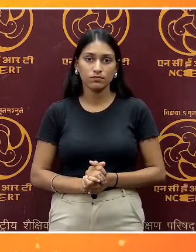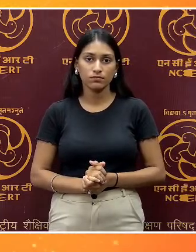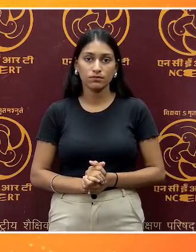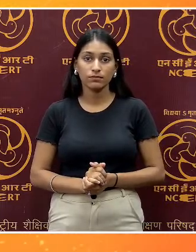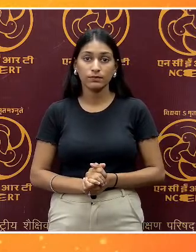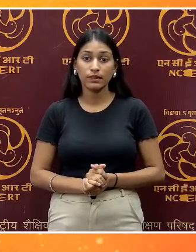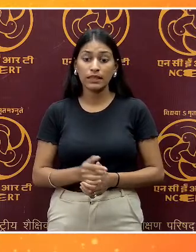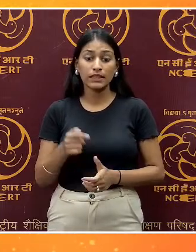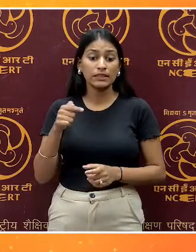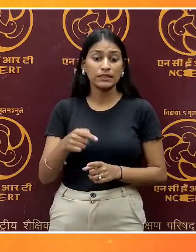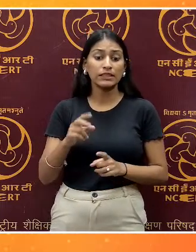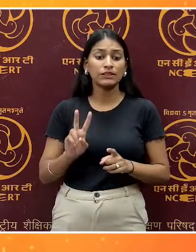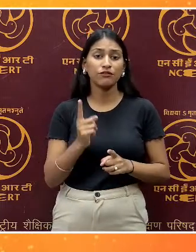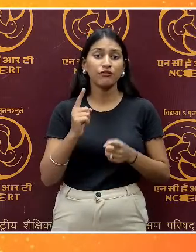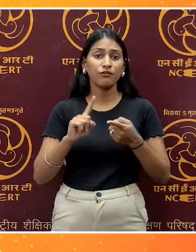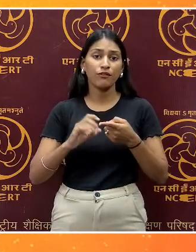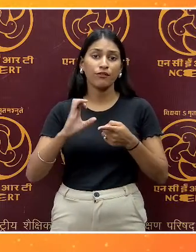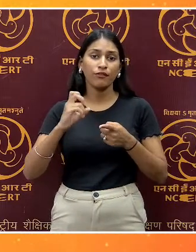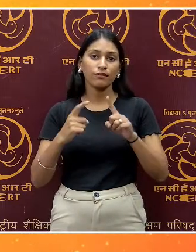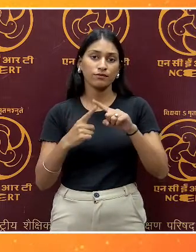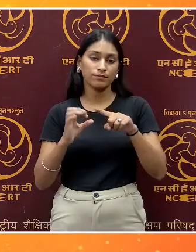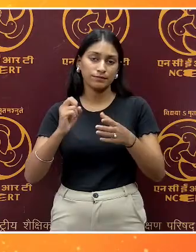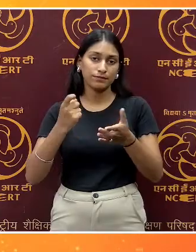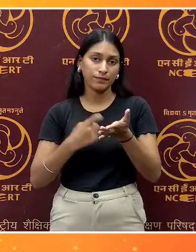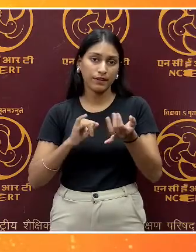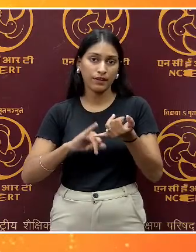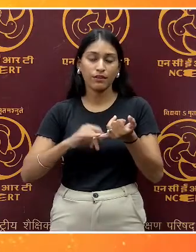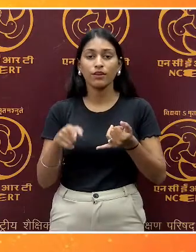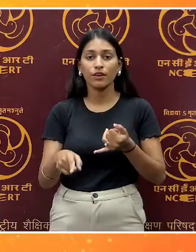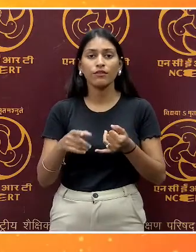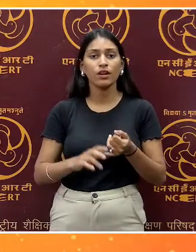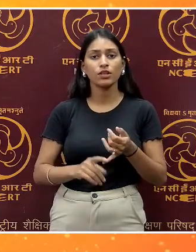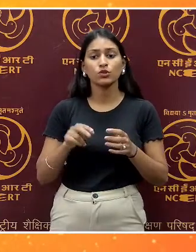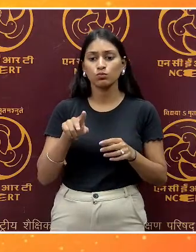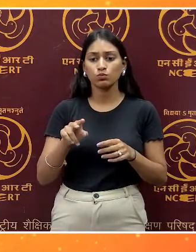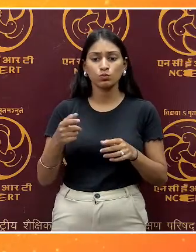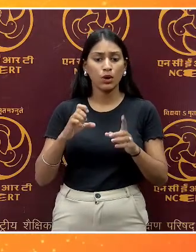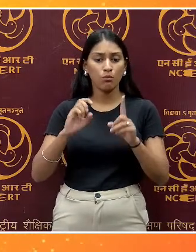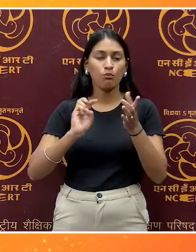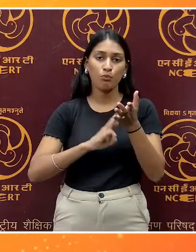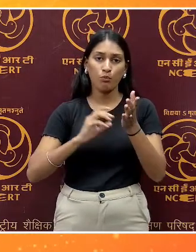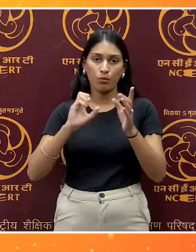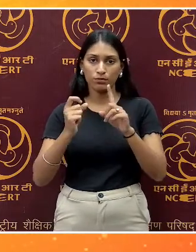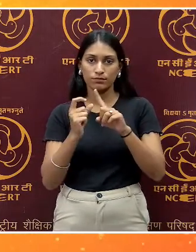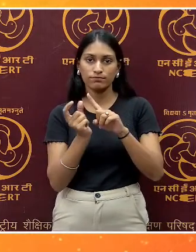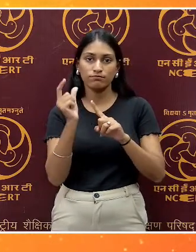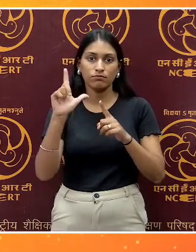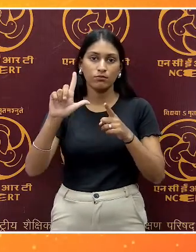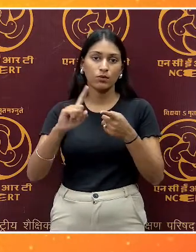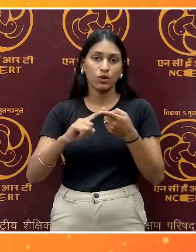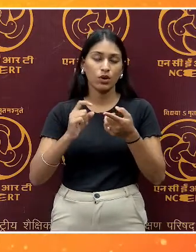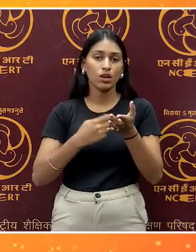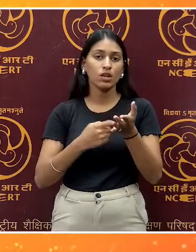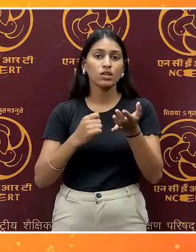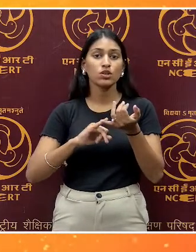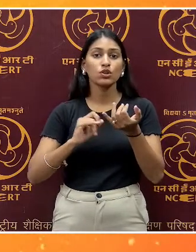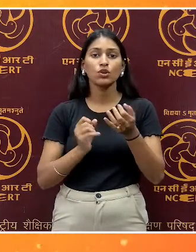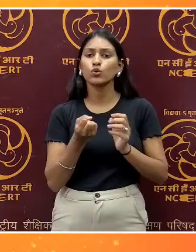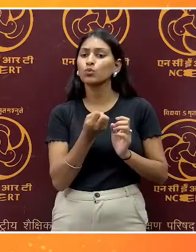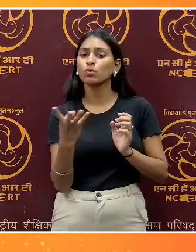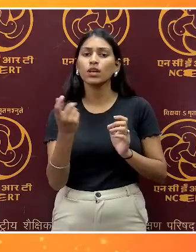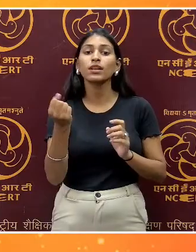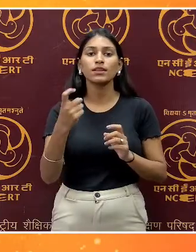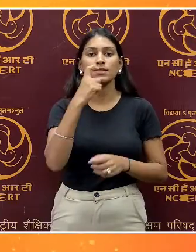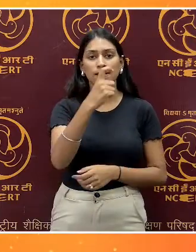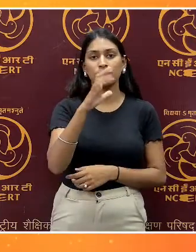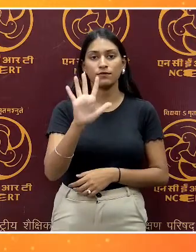Here, if vector A is 75 units east, the modulus will be 75 units. Right. You just have to